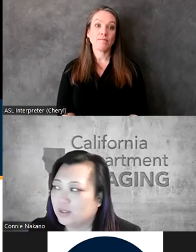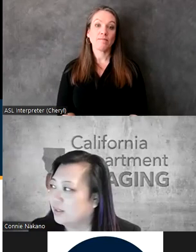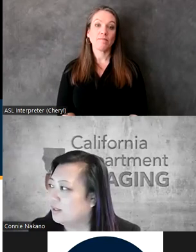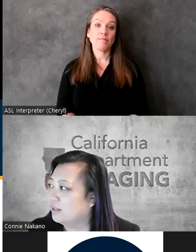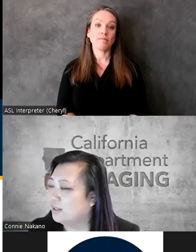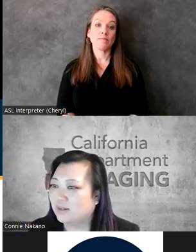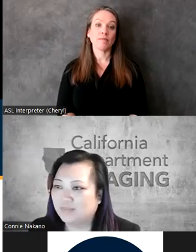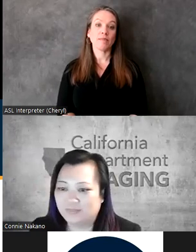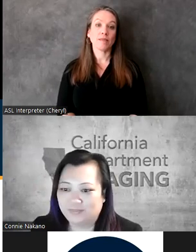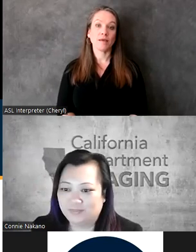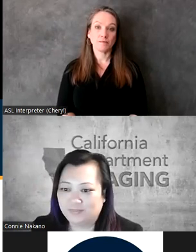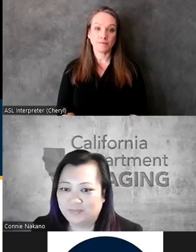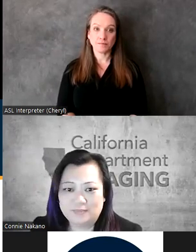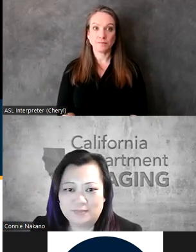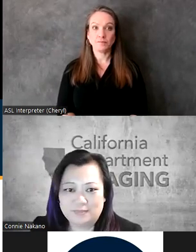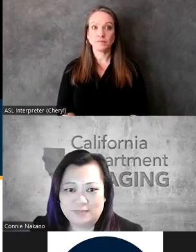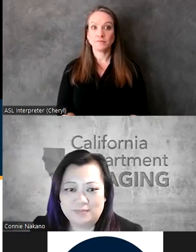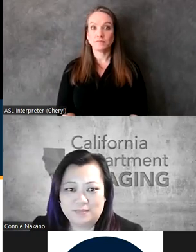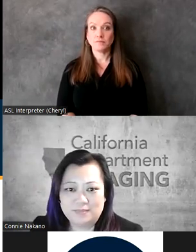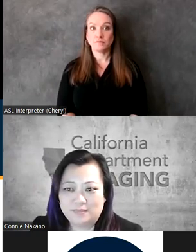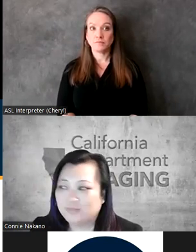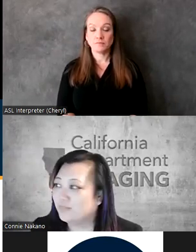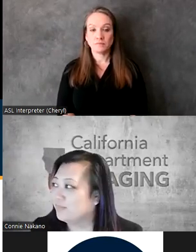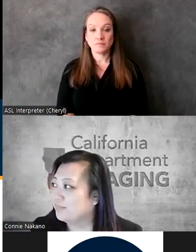Good morning. Sorry, Okay. this is an exciting team.